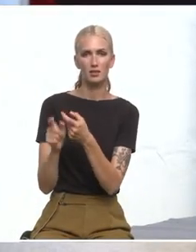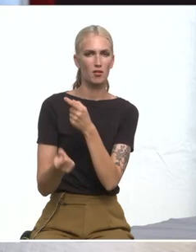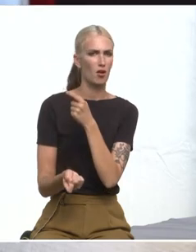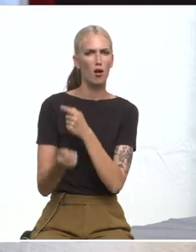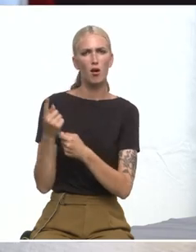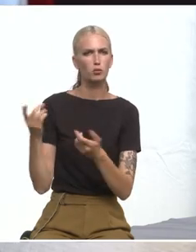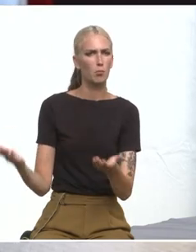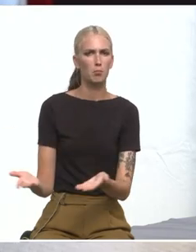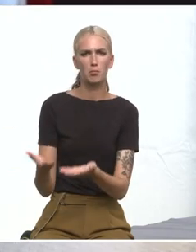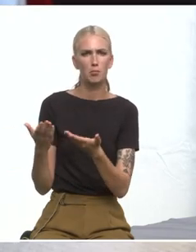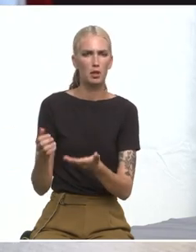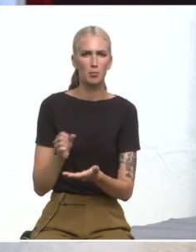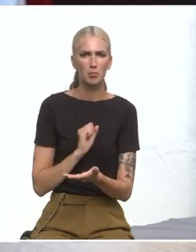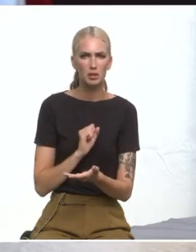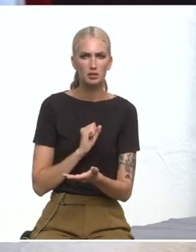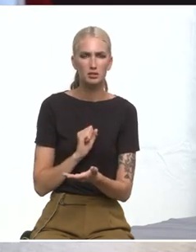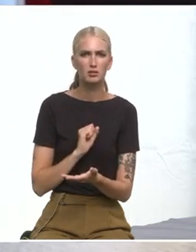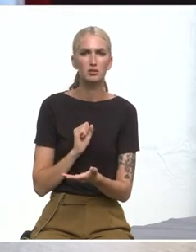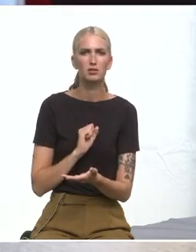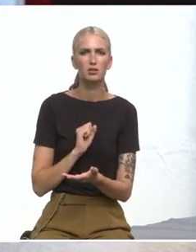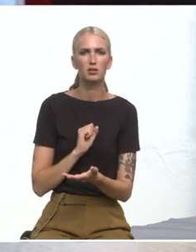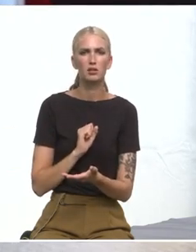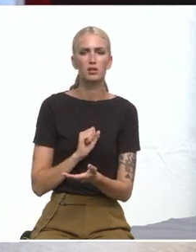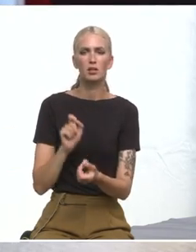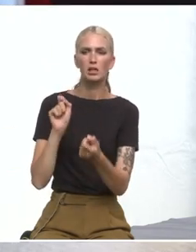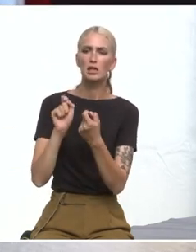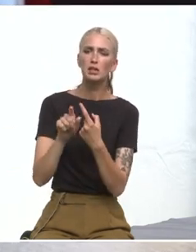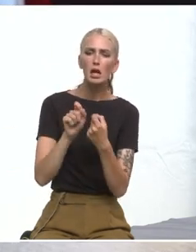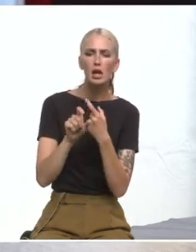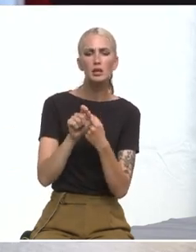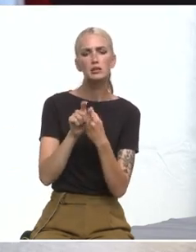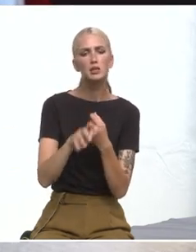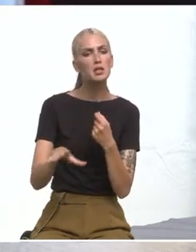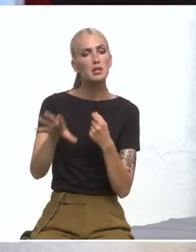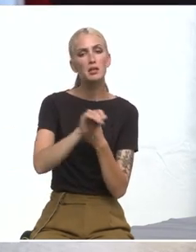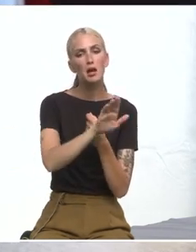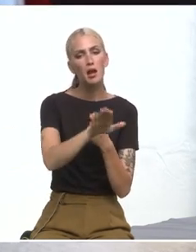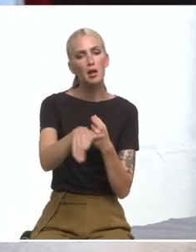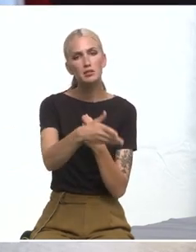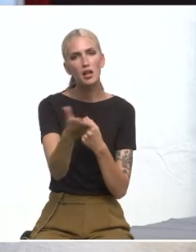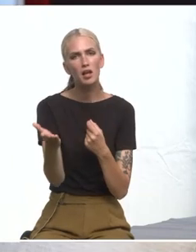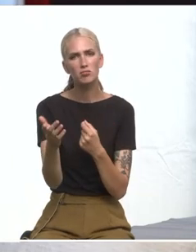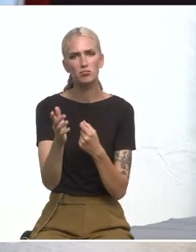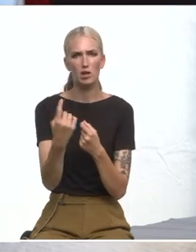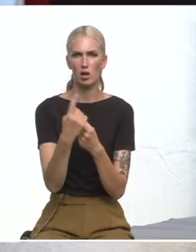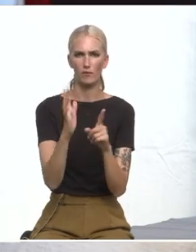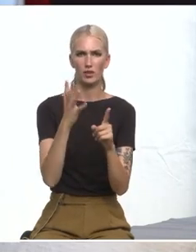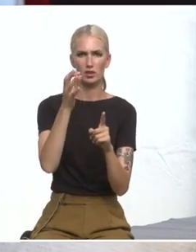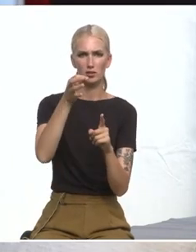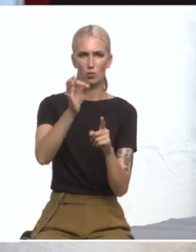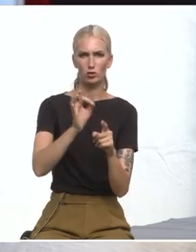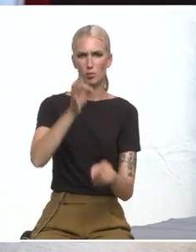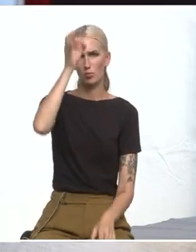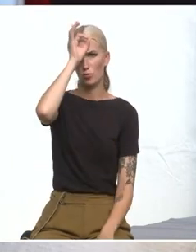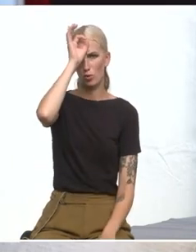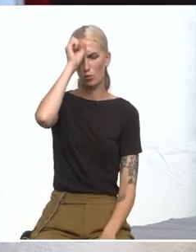because the chat that reached out to all kids only got like 15% boys, and we said that that must be